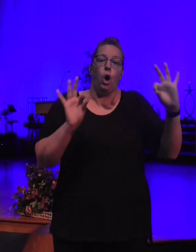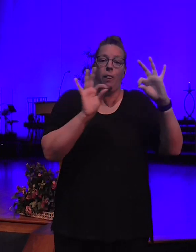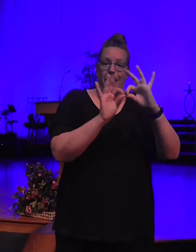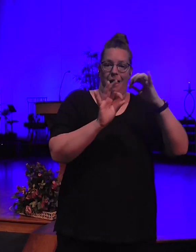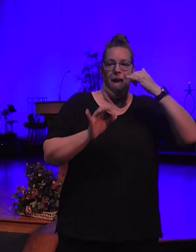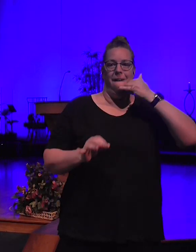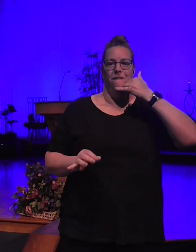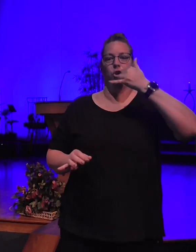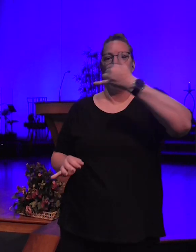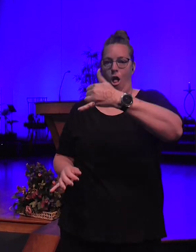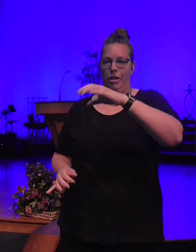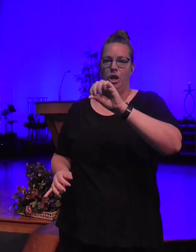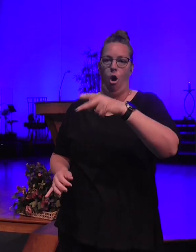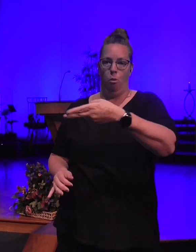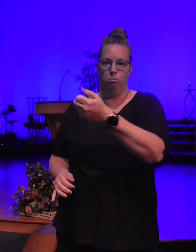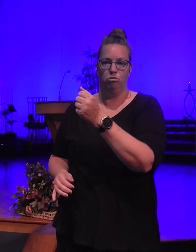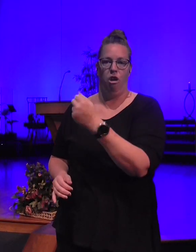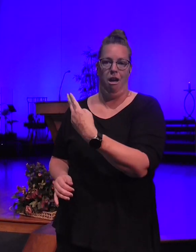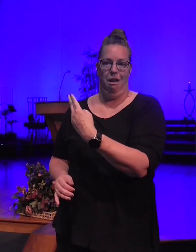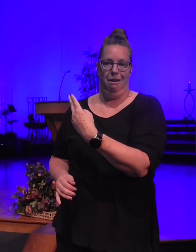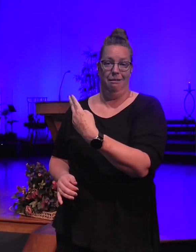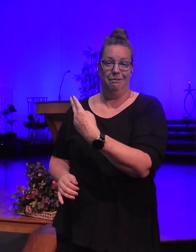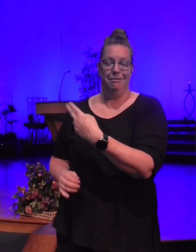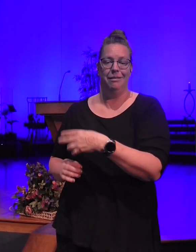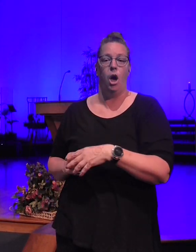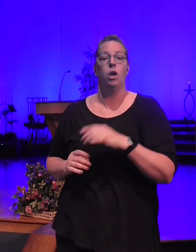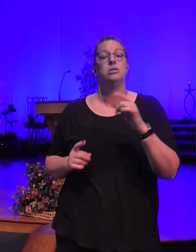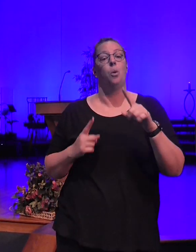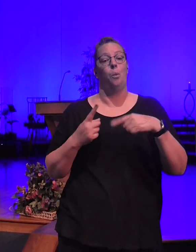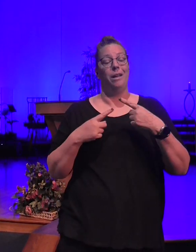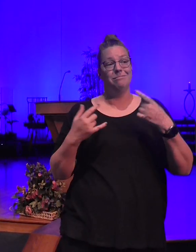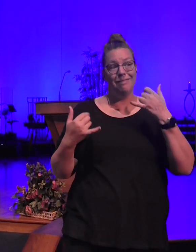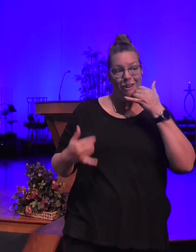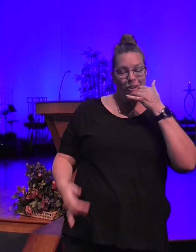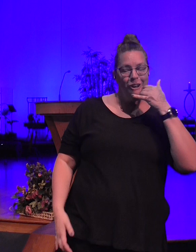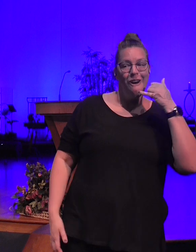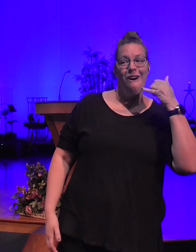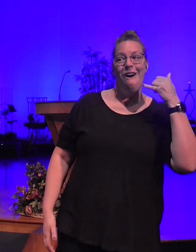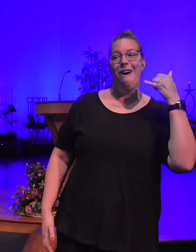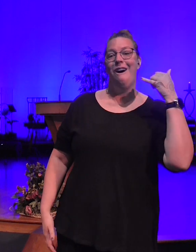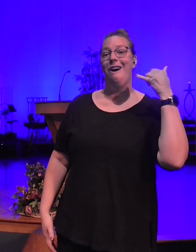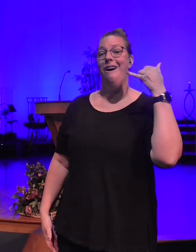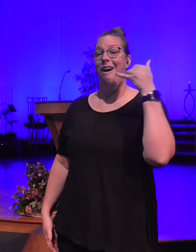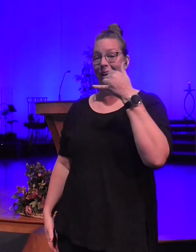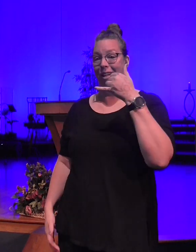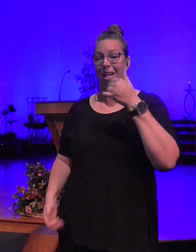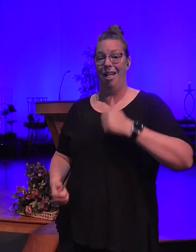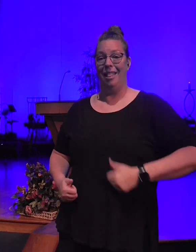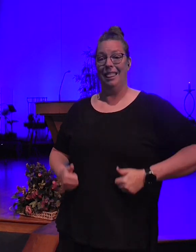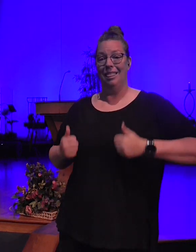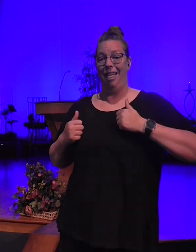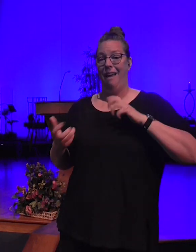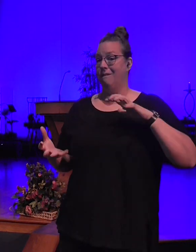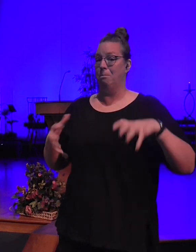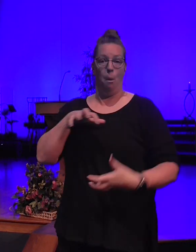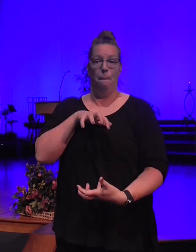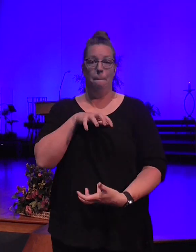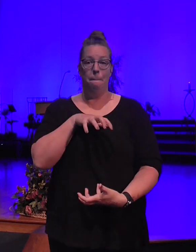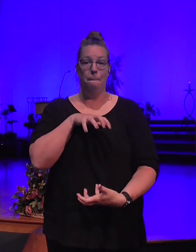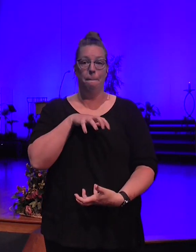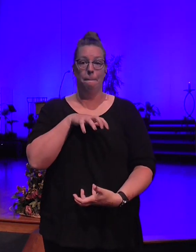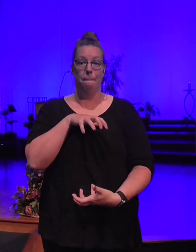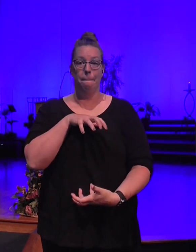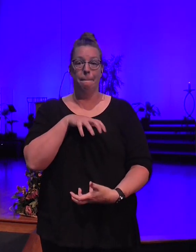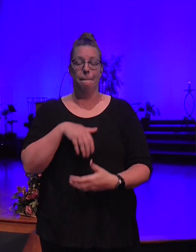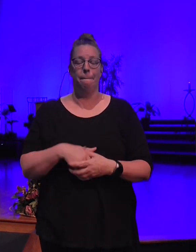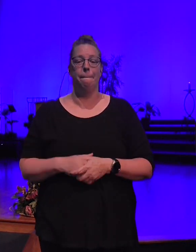to call Oprah. And when she called Oprah, her life shifted. And a lot